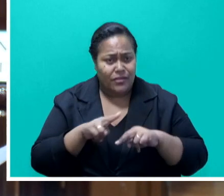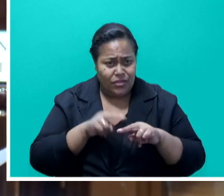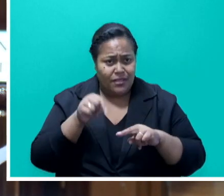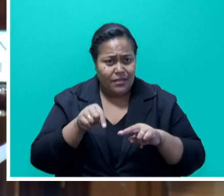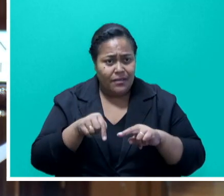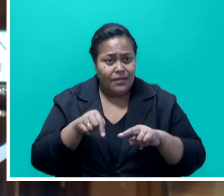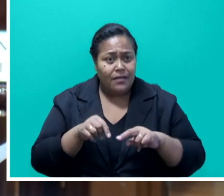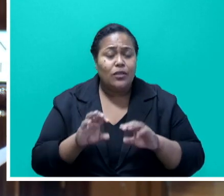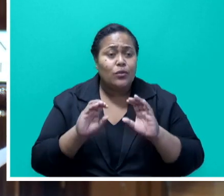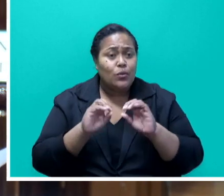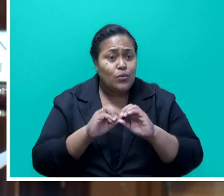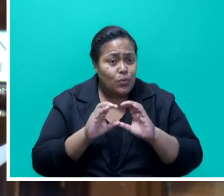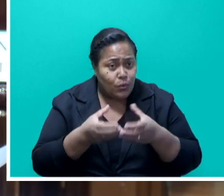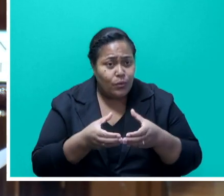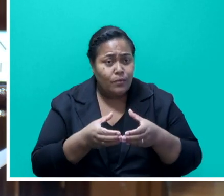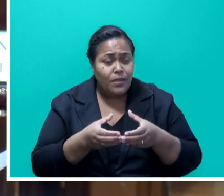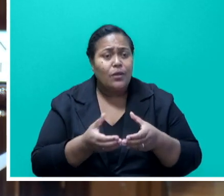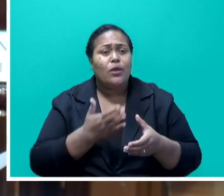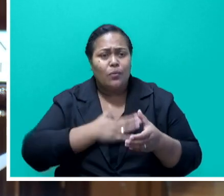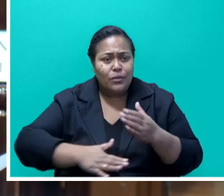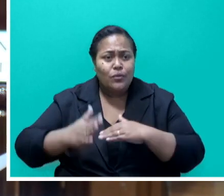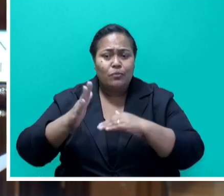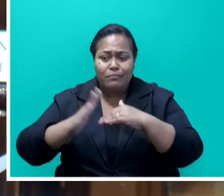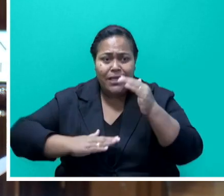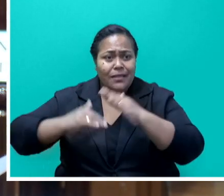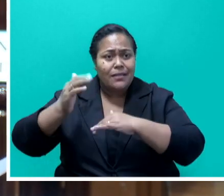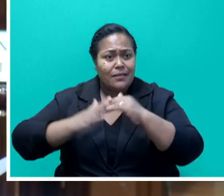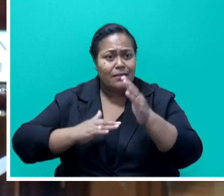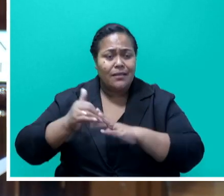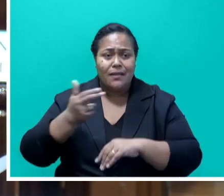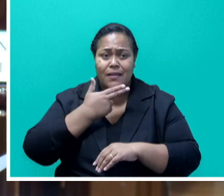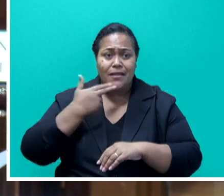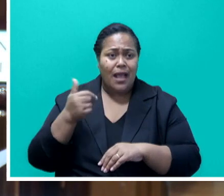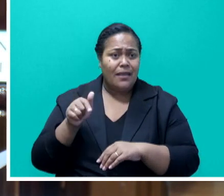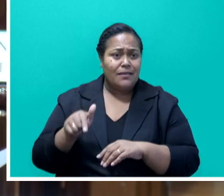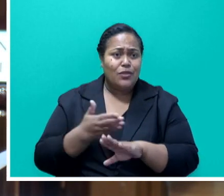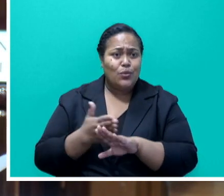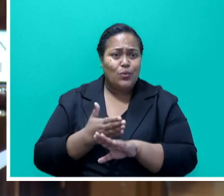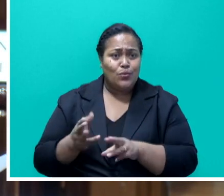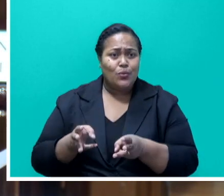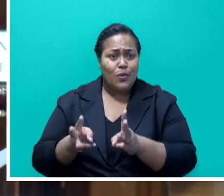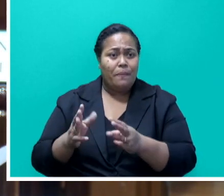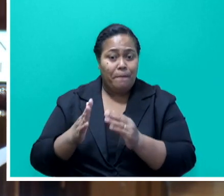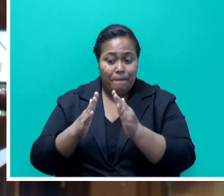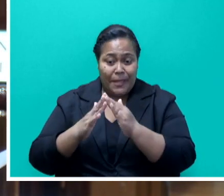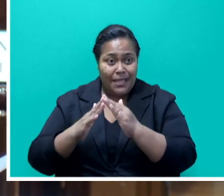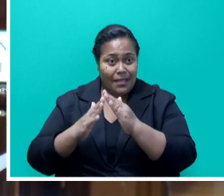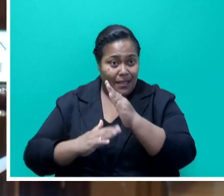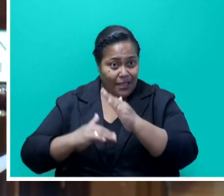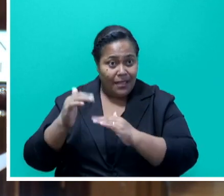its suitability to construct modern buildings that are cyclone-proof to our worsening climate